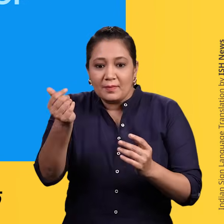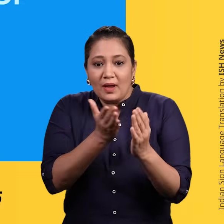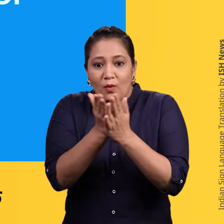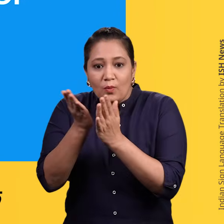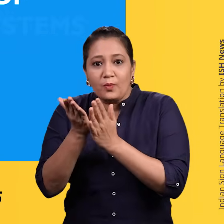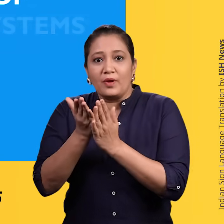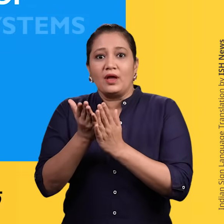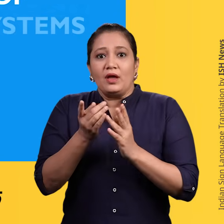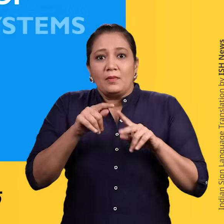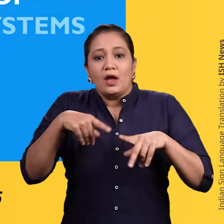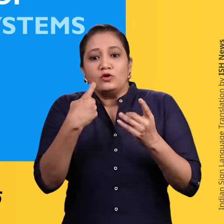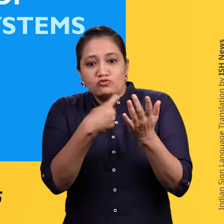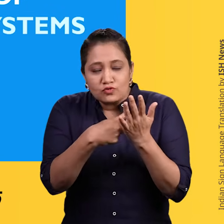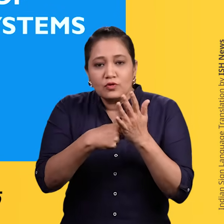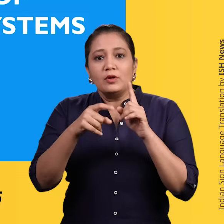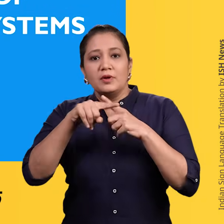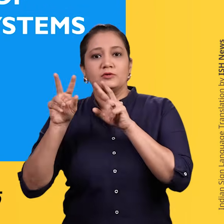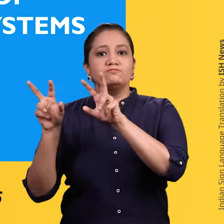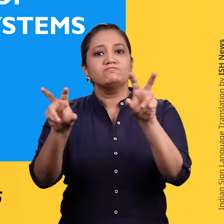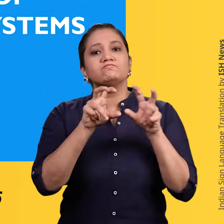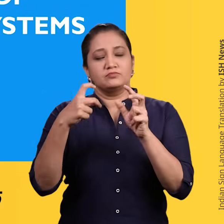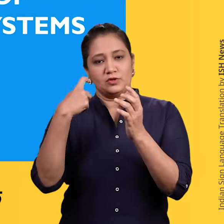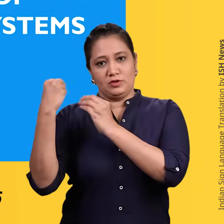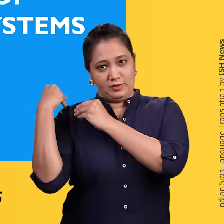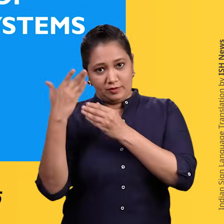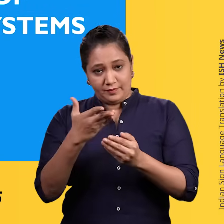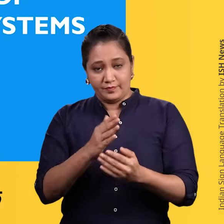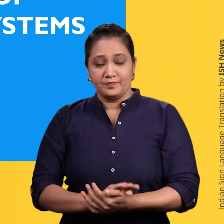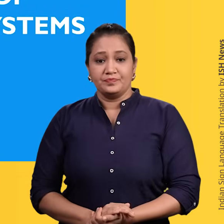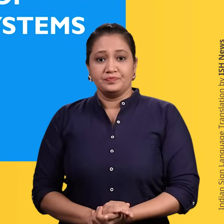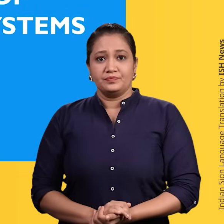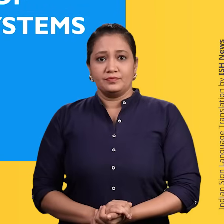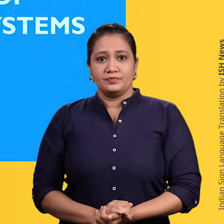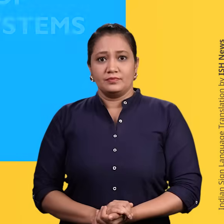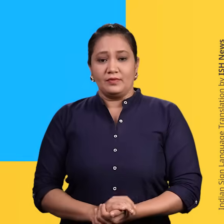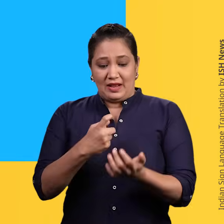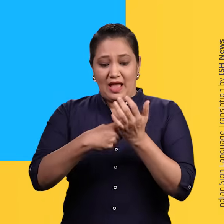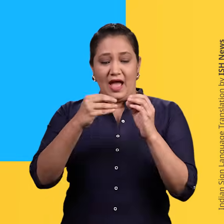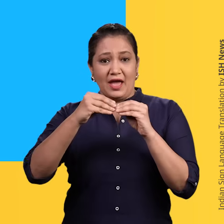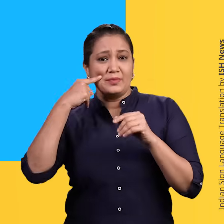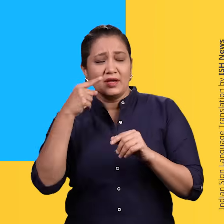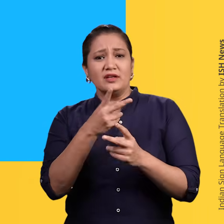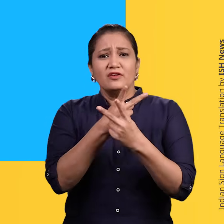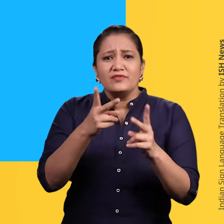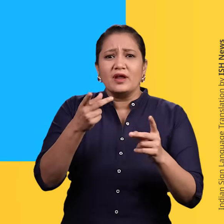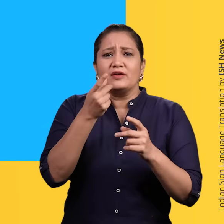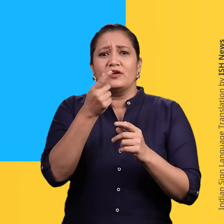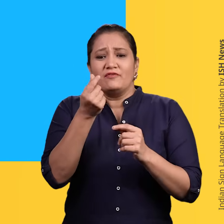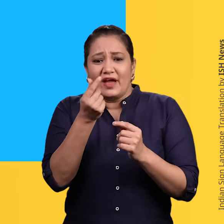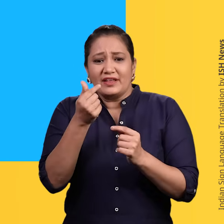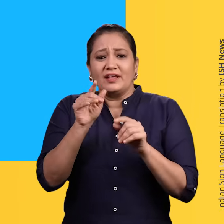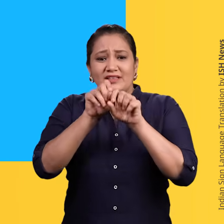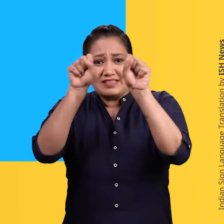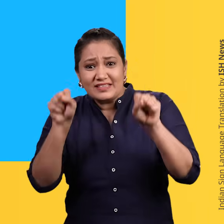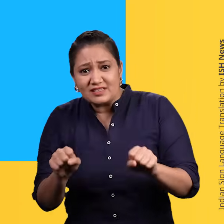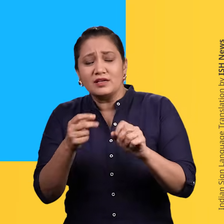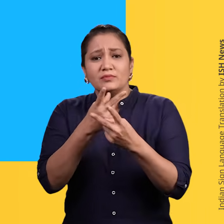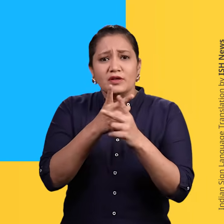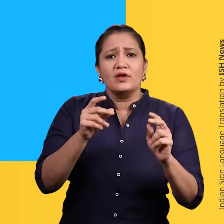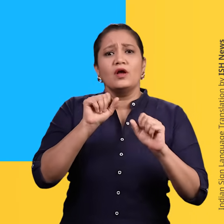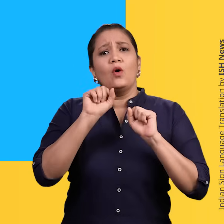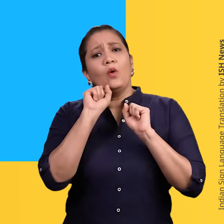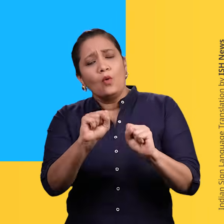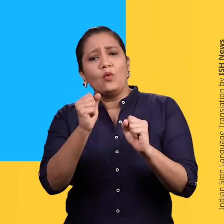Regulator and supervisor of the payment and settlement systems. The RBI, as a regulator of the